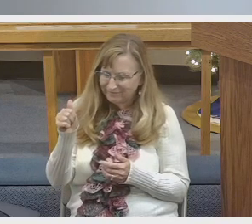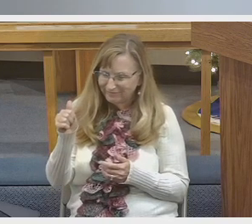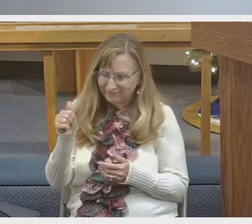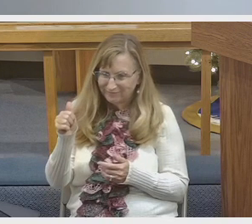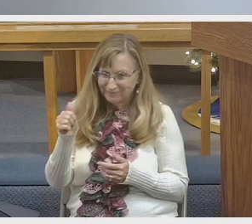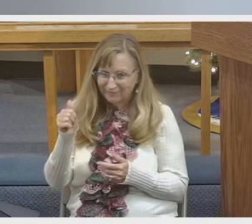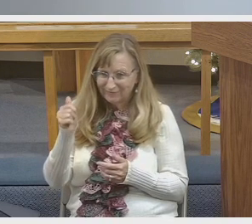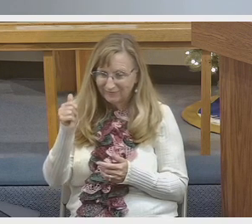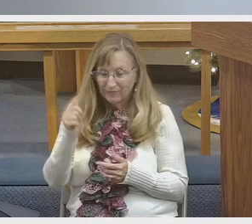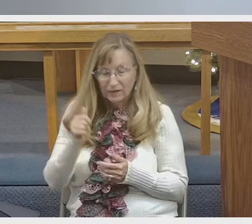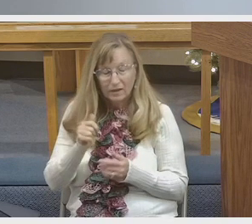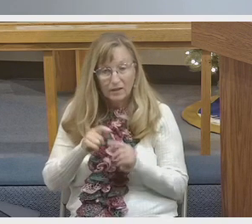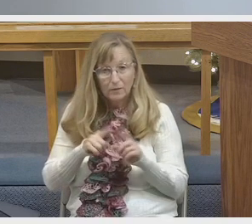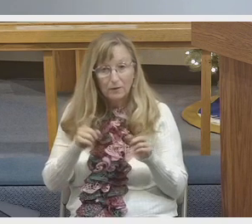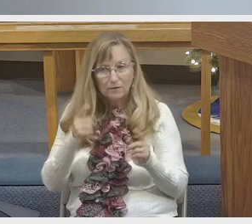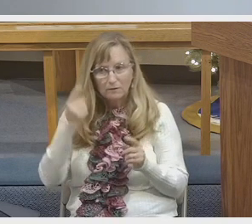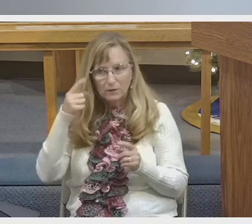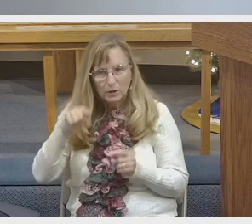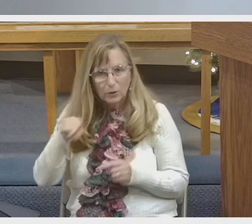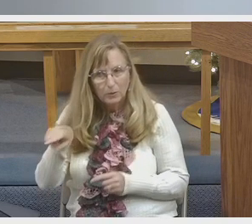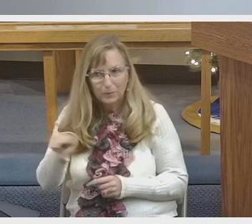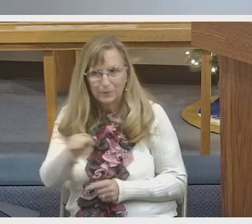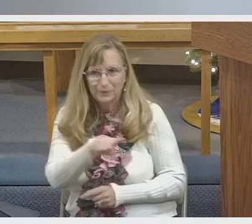but for you.